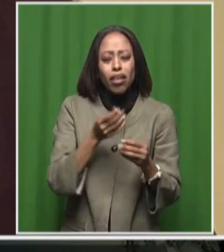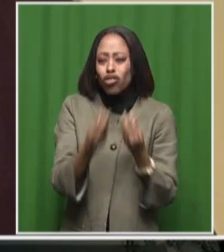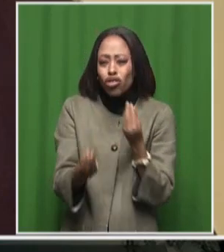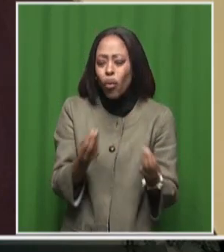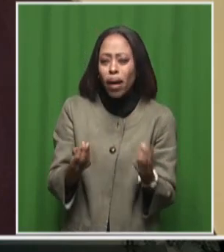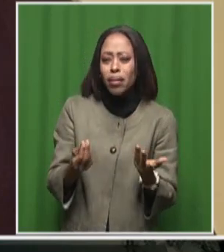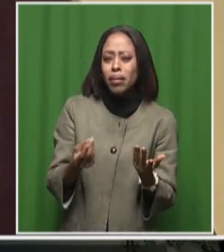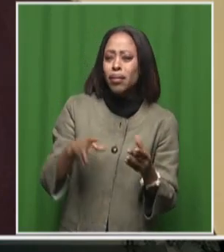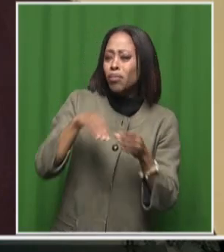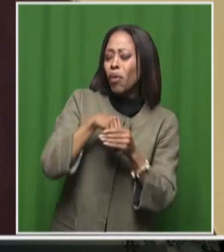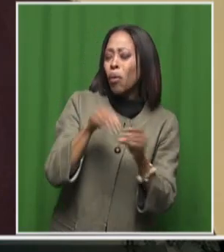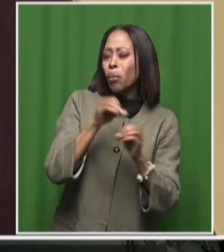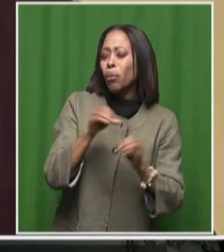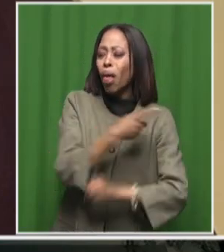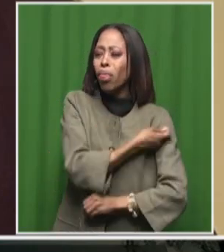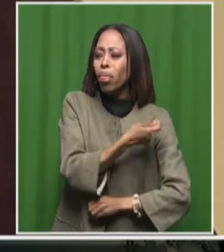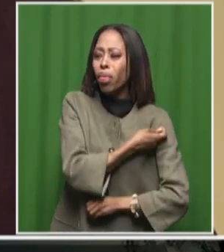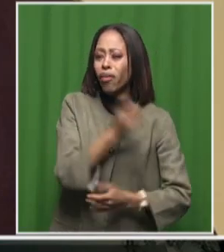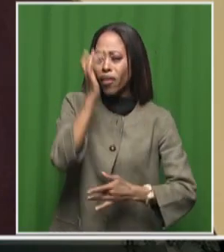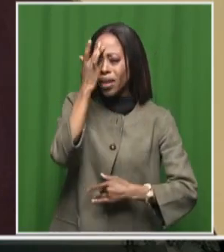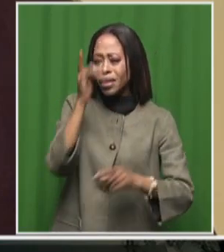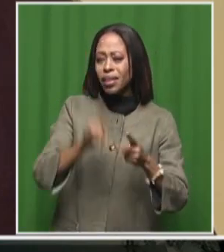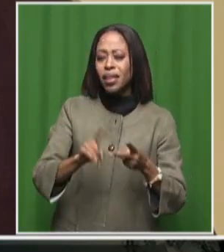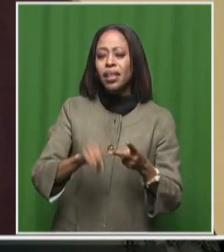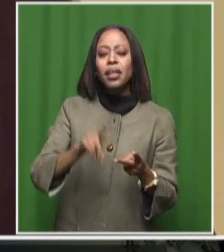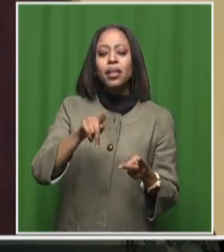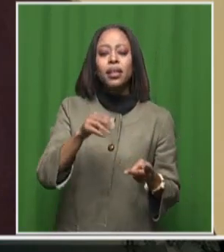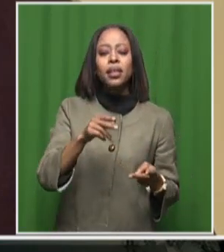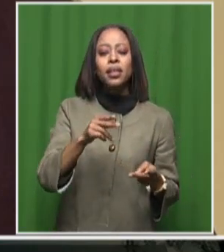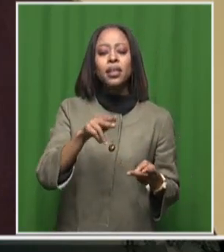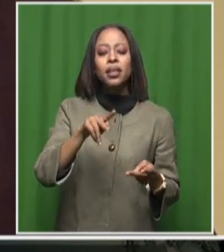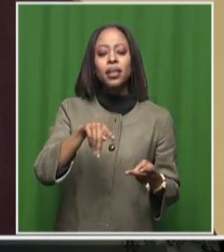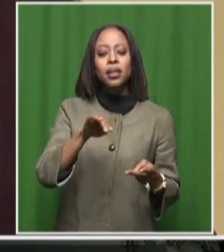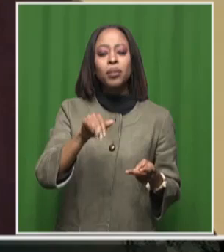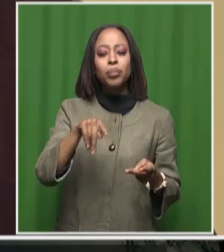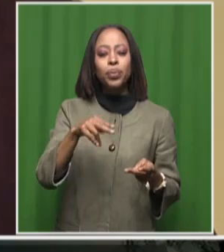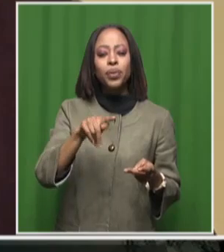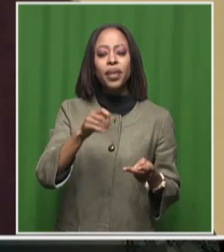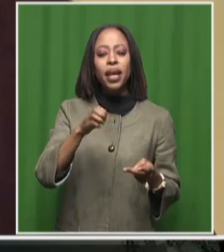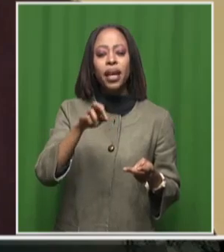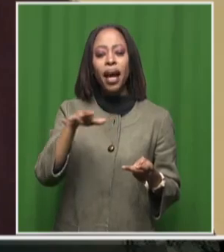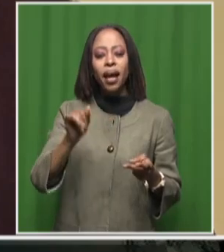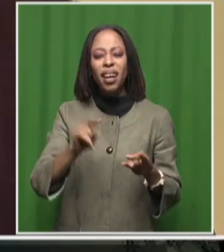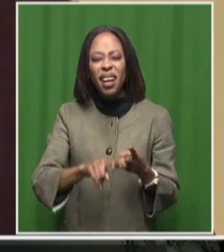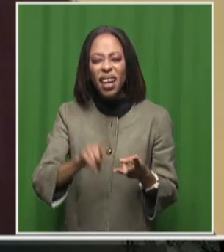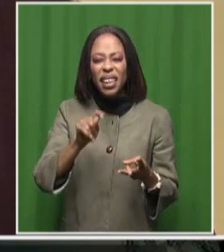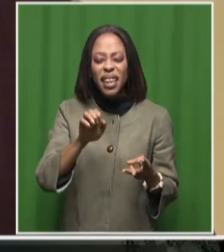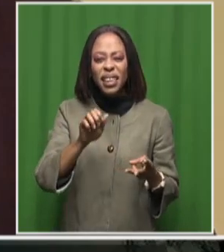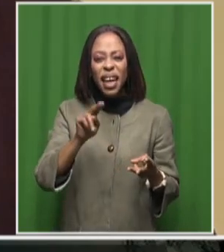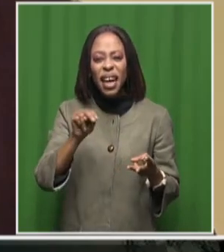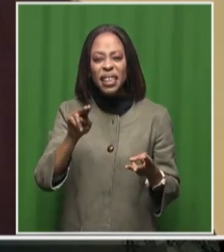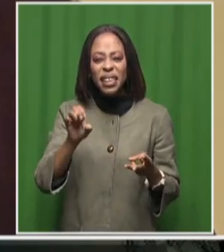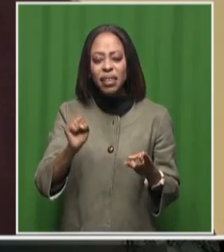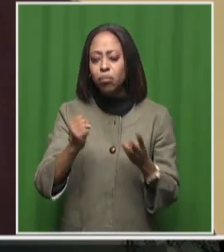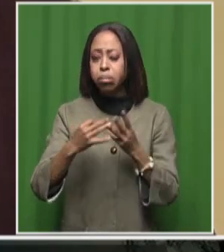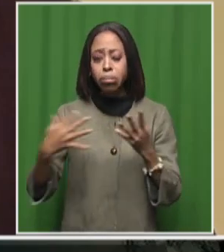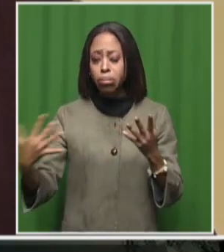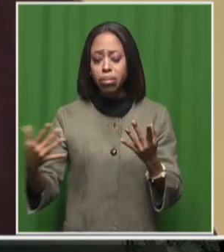critical vaccination drives for diseases such as diphtheria, tetanus, whooping cough last year? What happened?